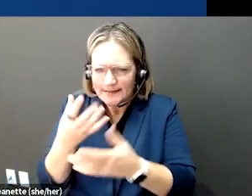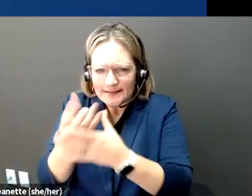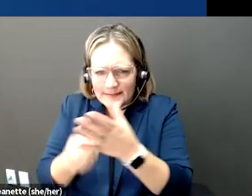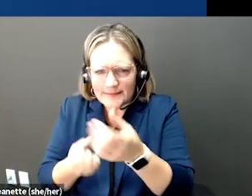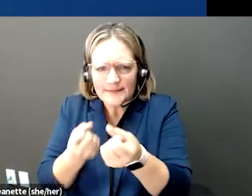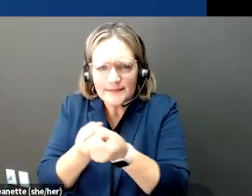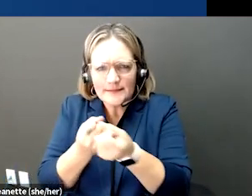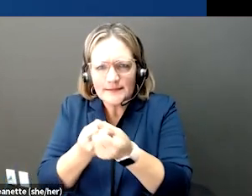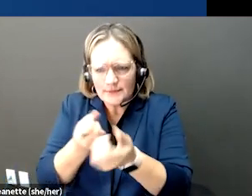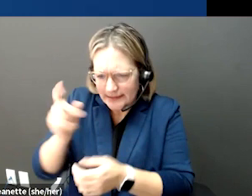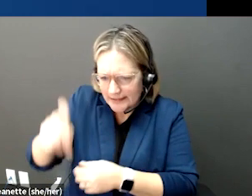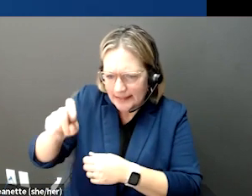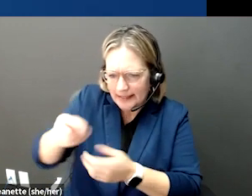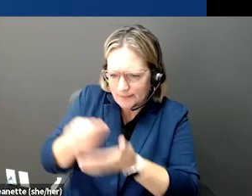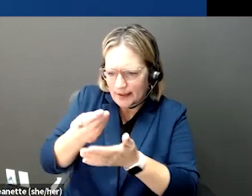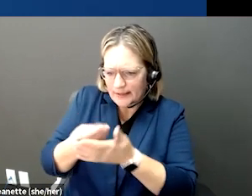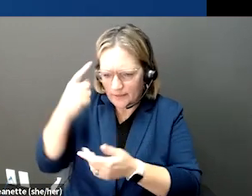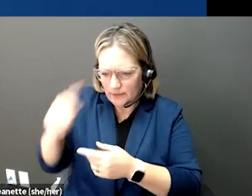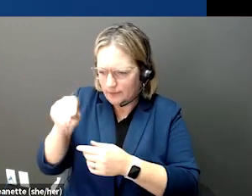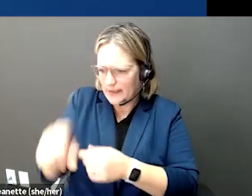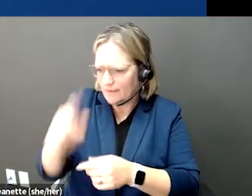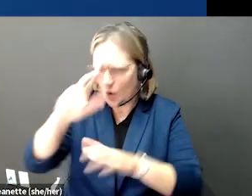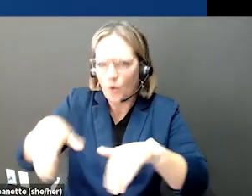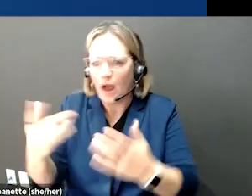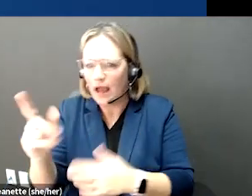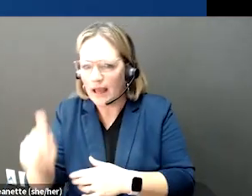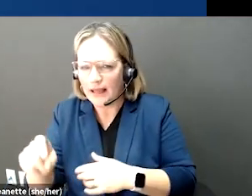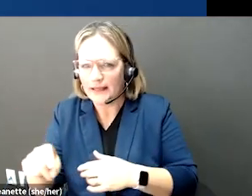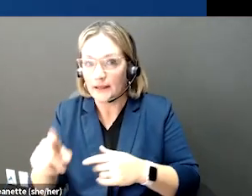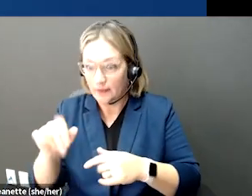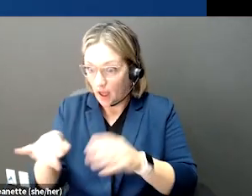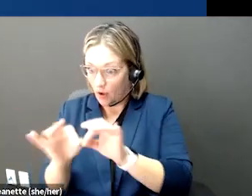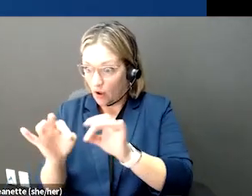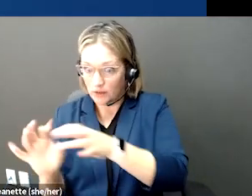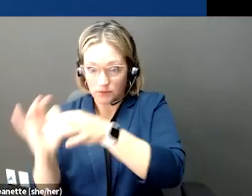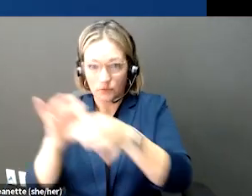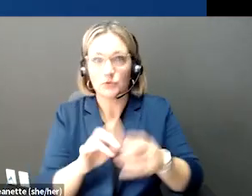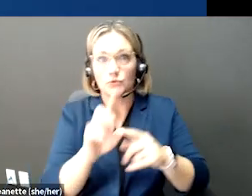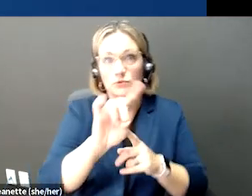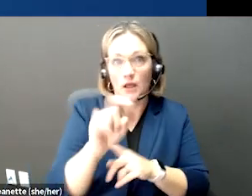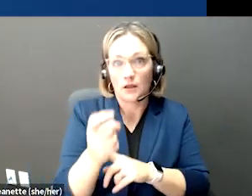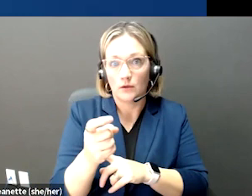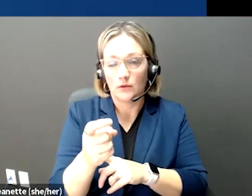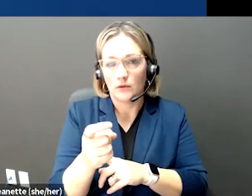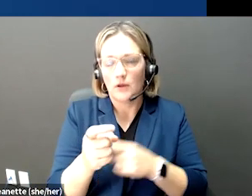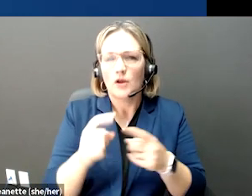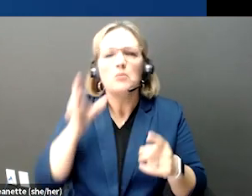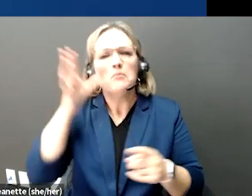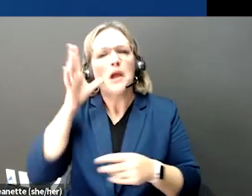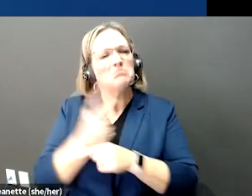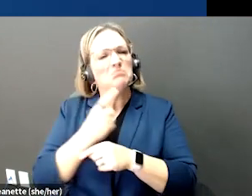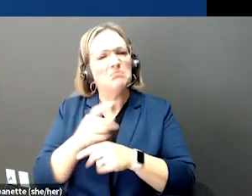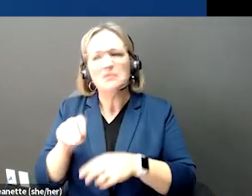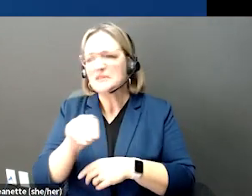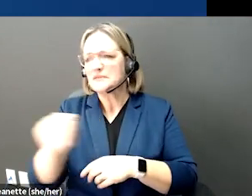those needs. What costs directly related to the diagnosis and over and above what a typical parent would spend are